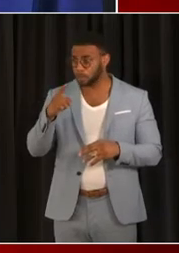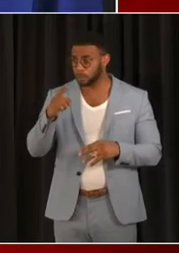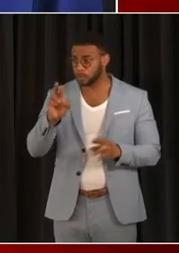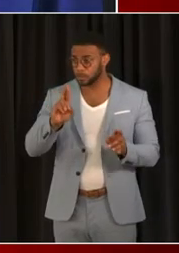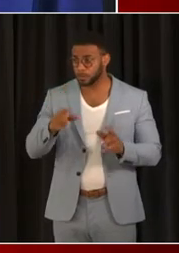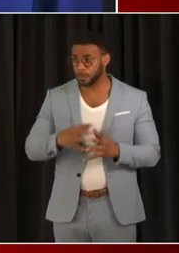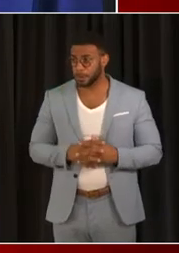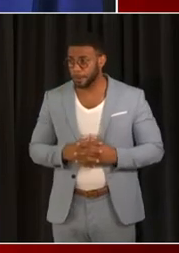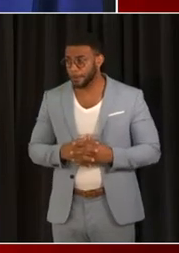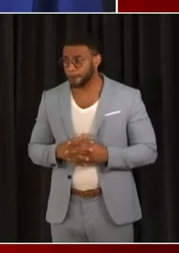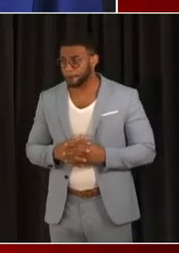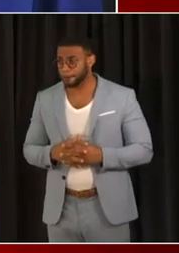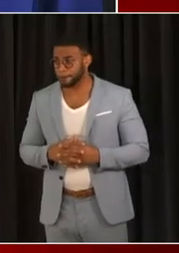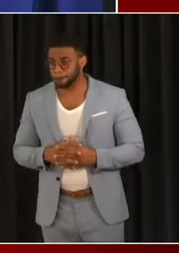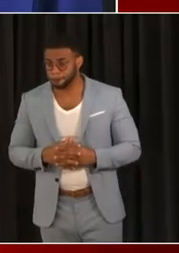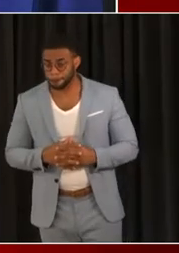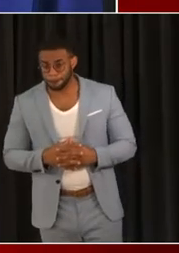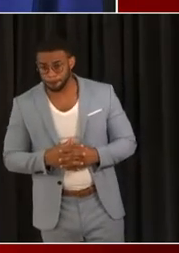open now.